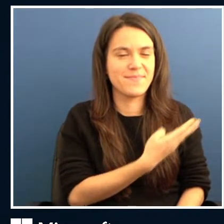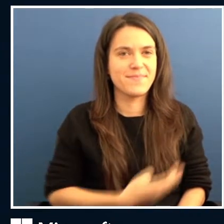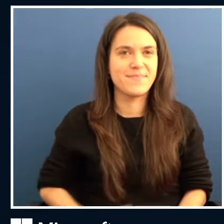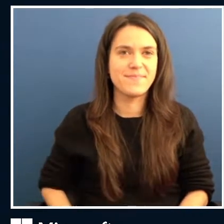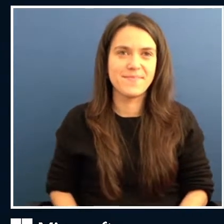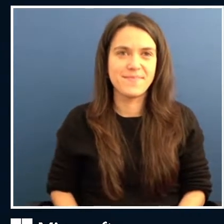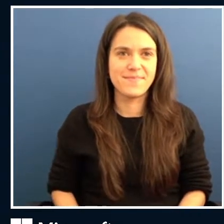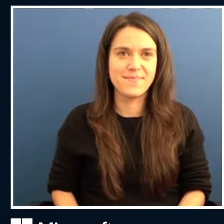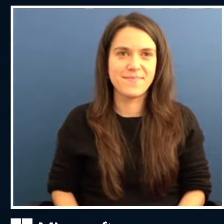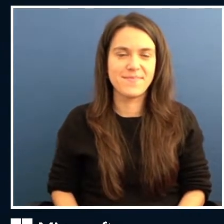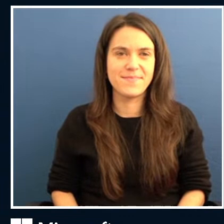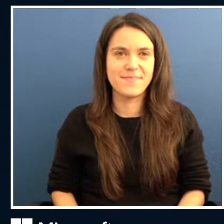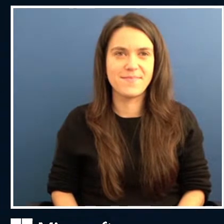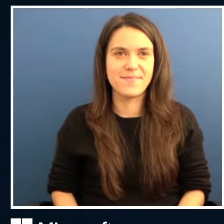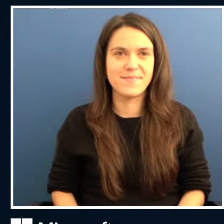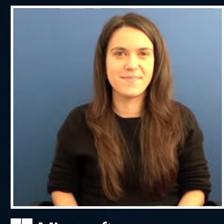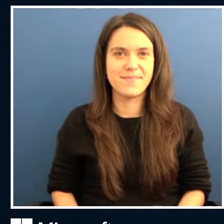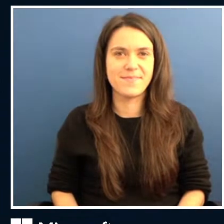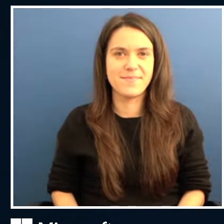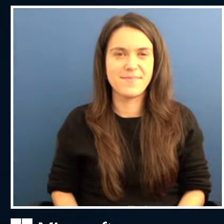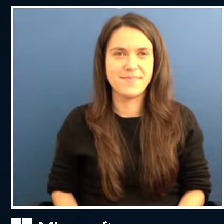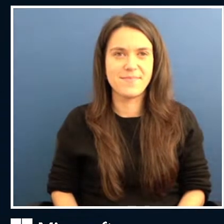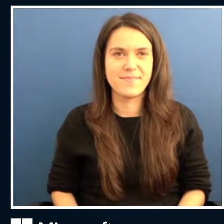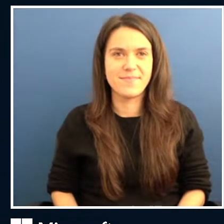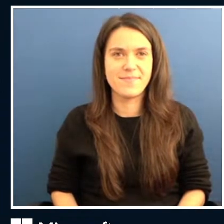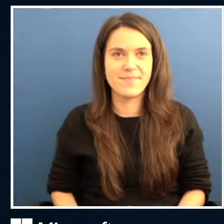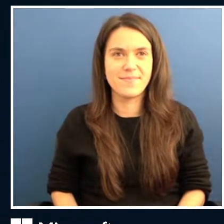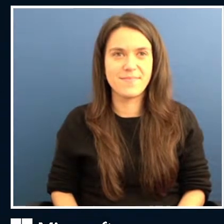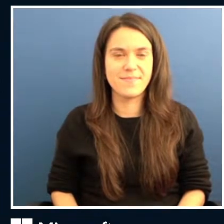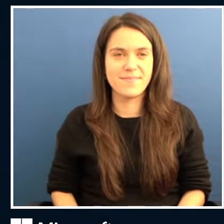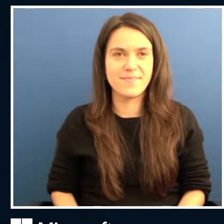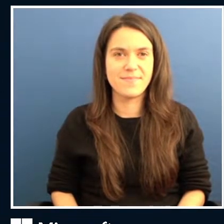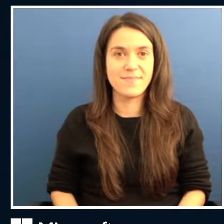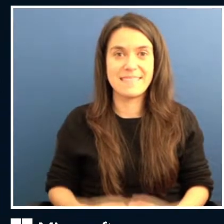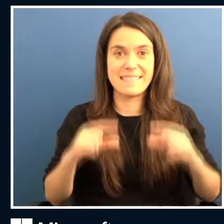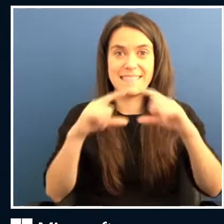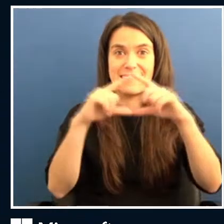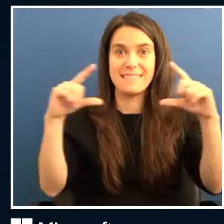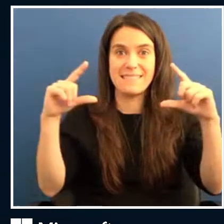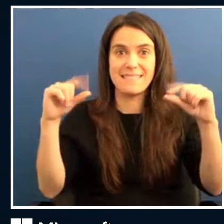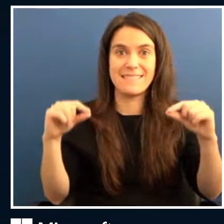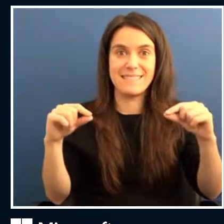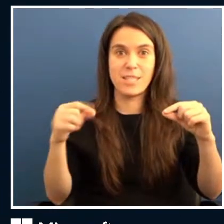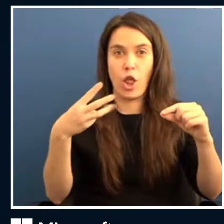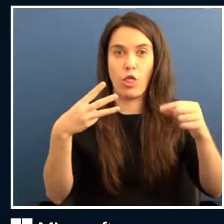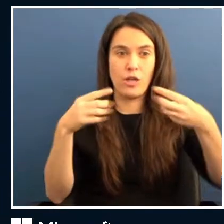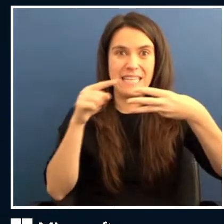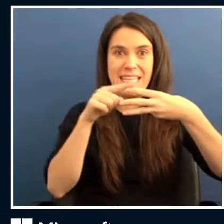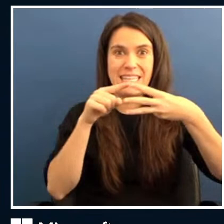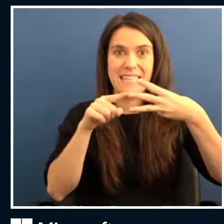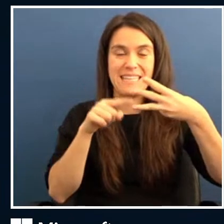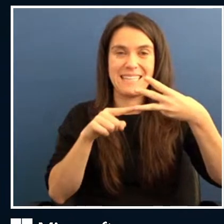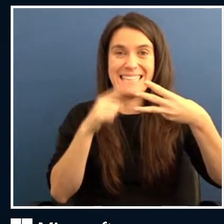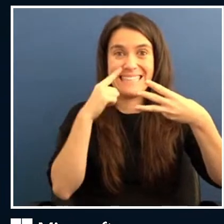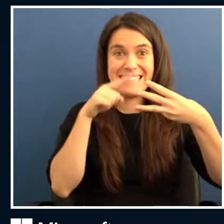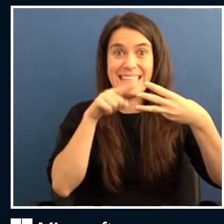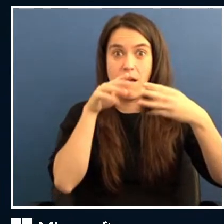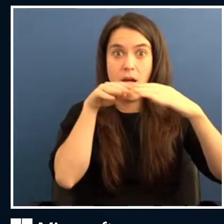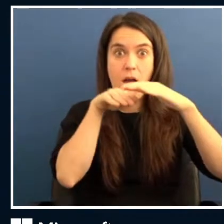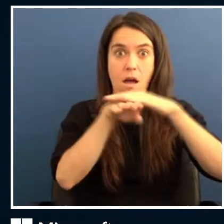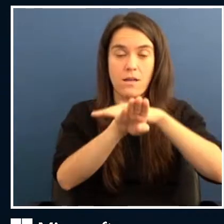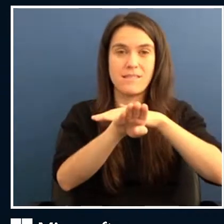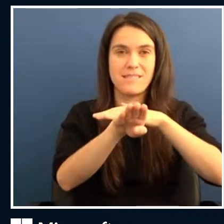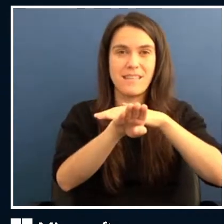after publishing our tab, it gives us these settings to the end key, which gives us access to the custom